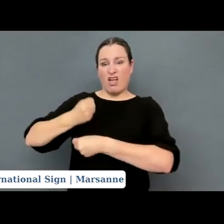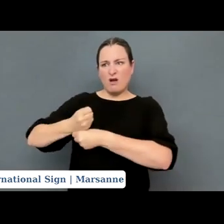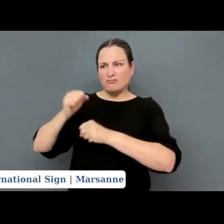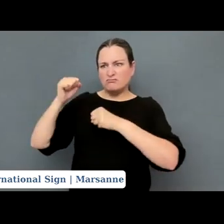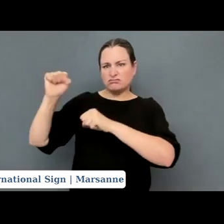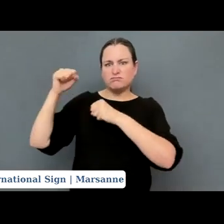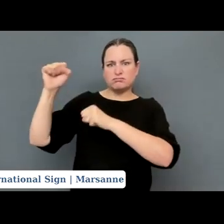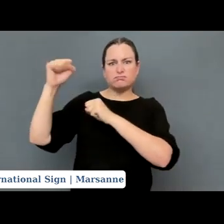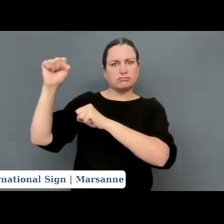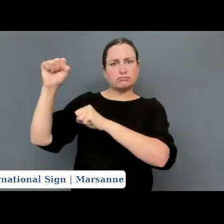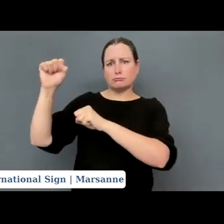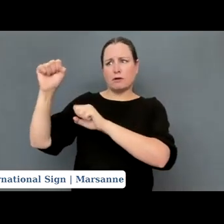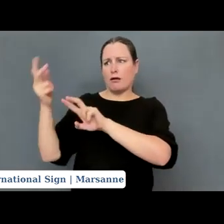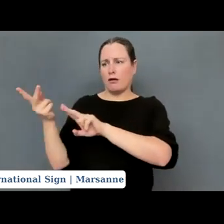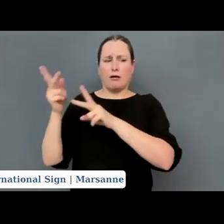civil society.